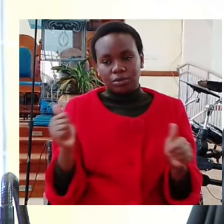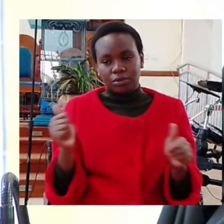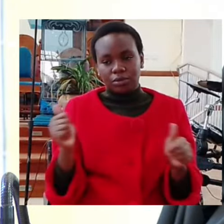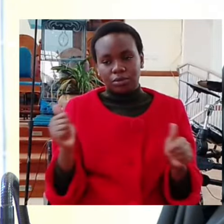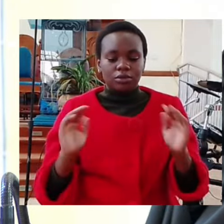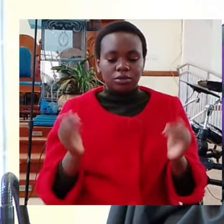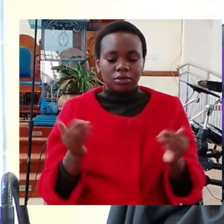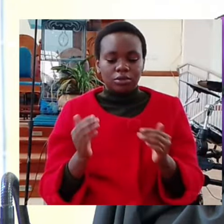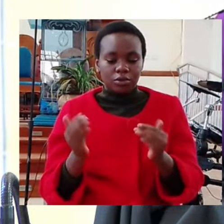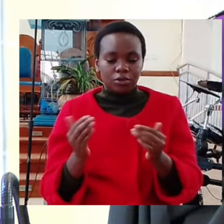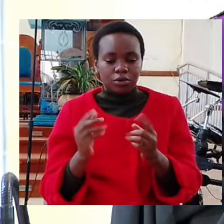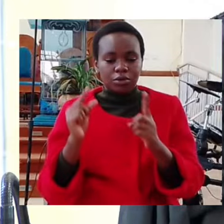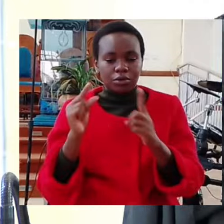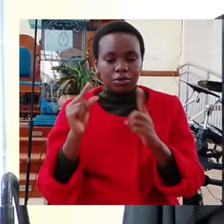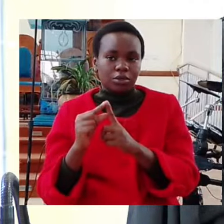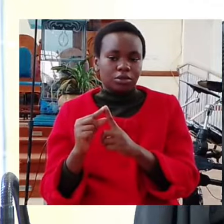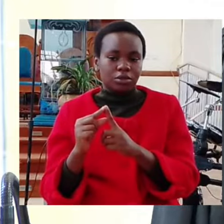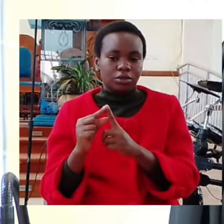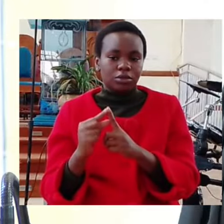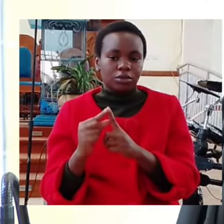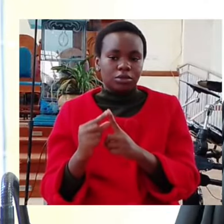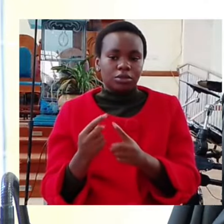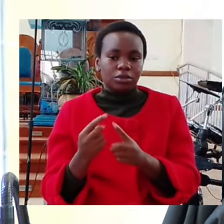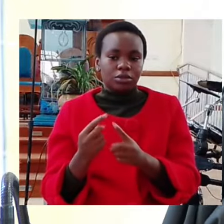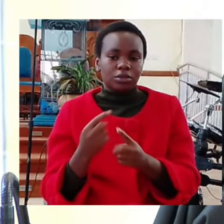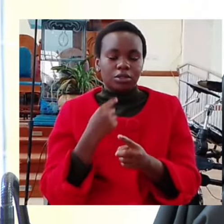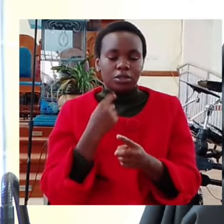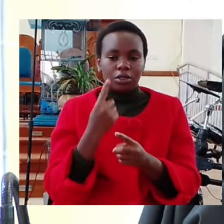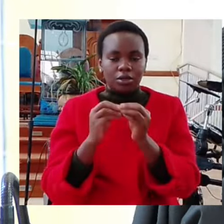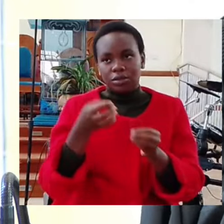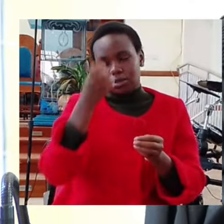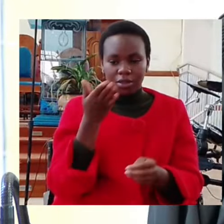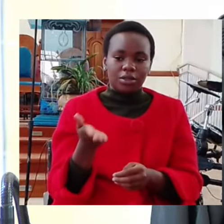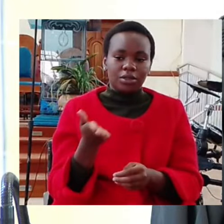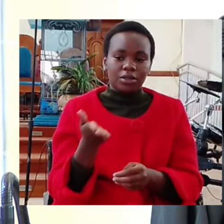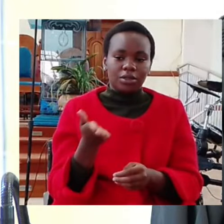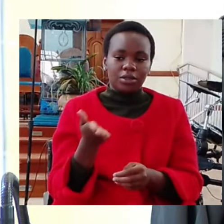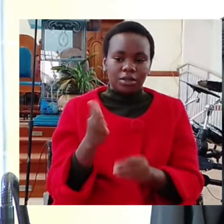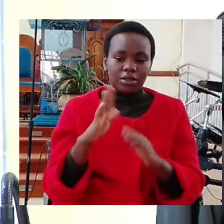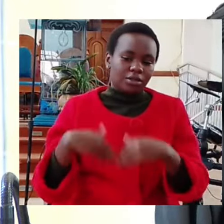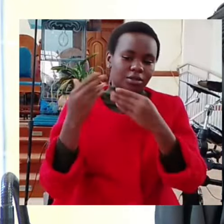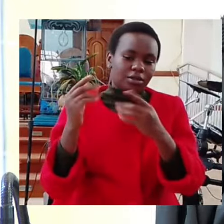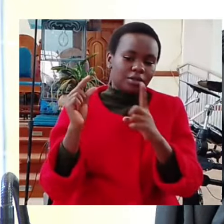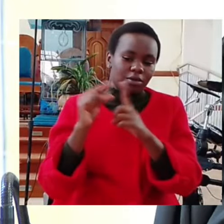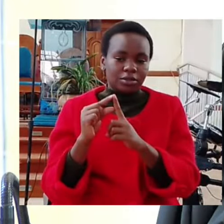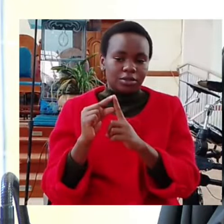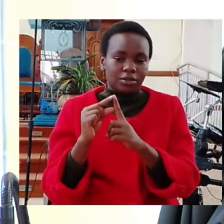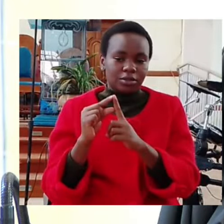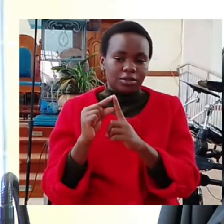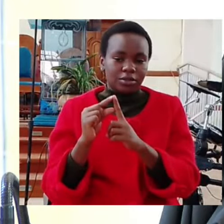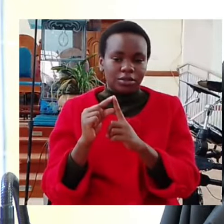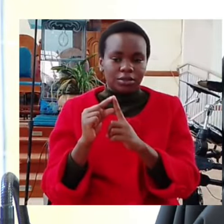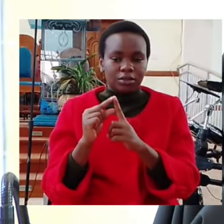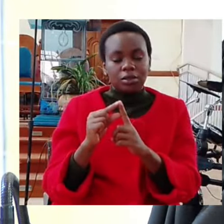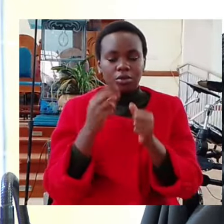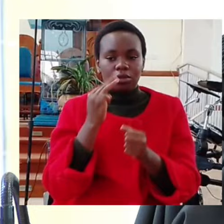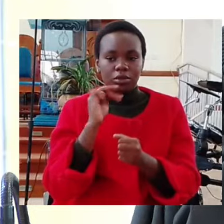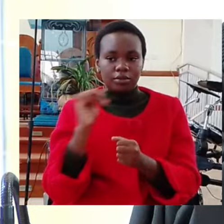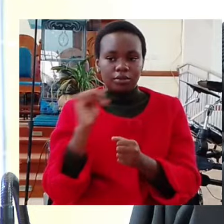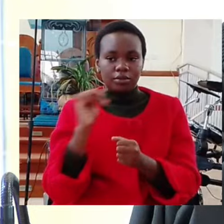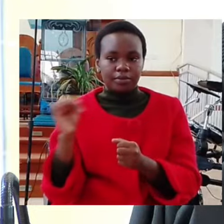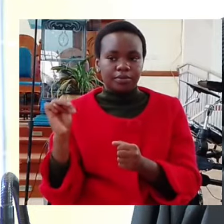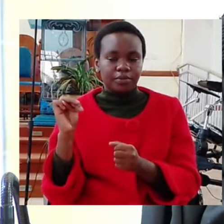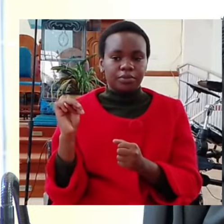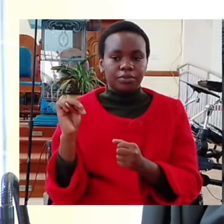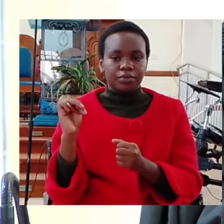of affirmation. Onawasha mania na elda waku. Give them words of affirmation. When you talk about them,